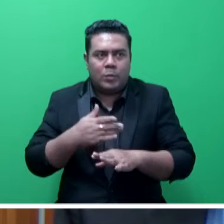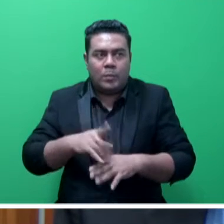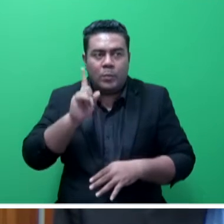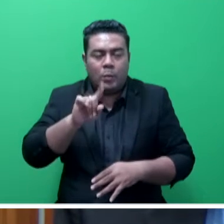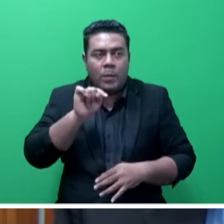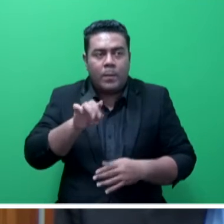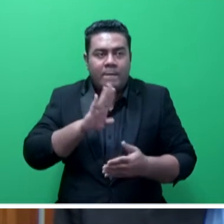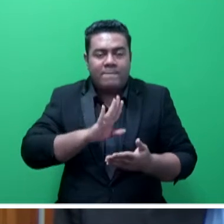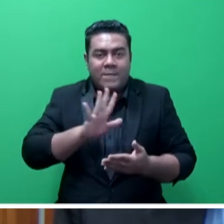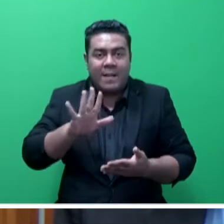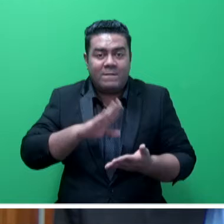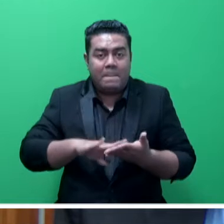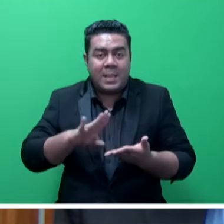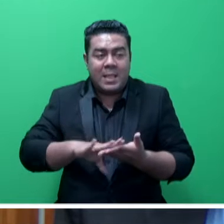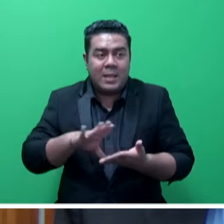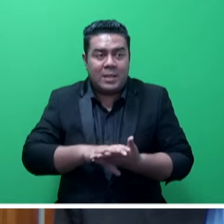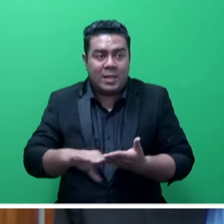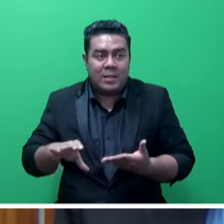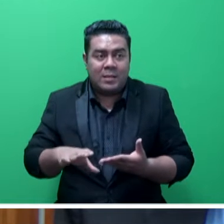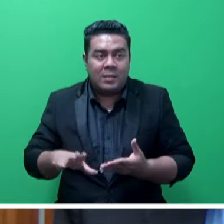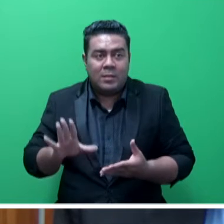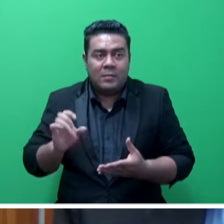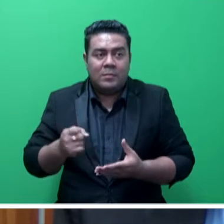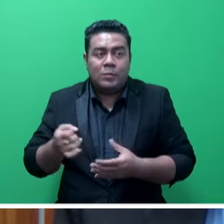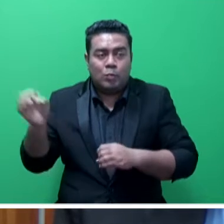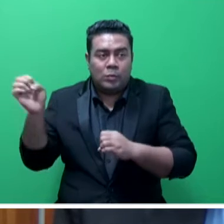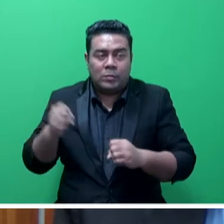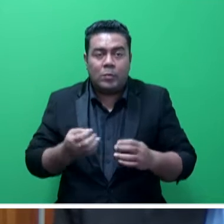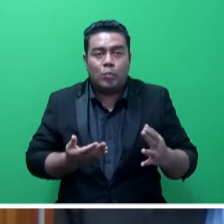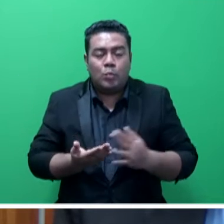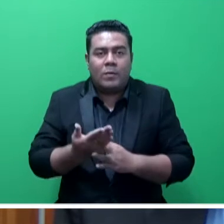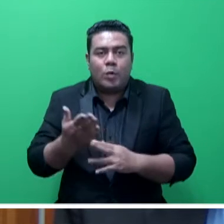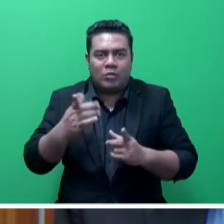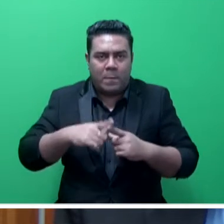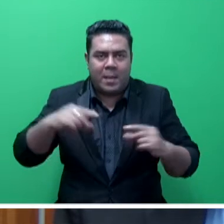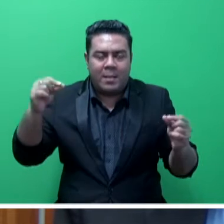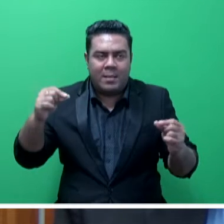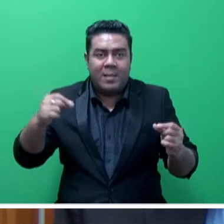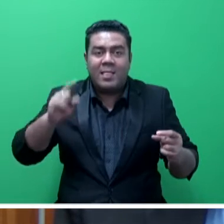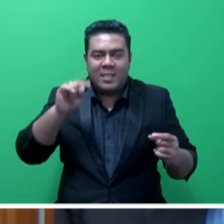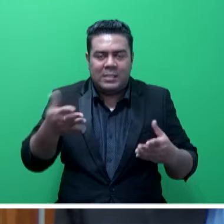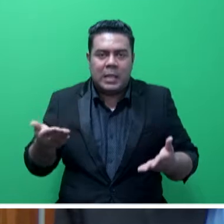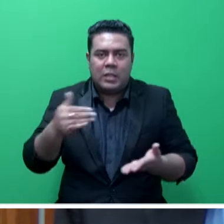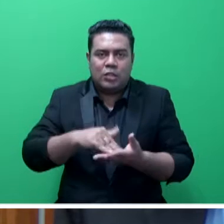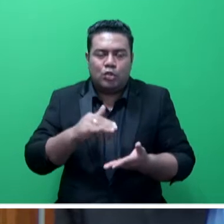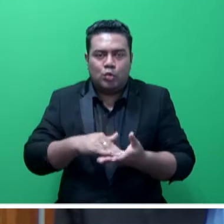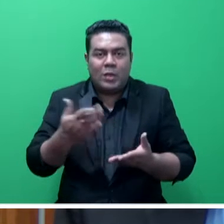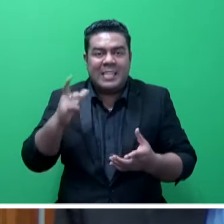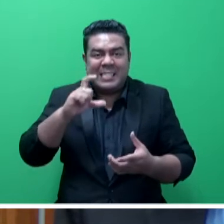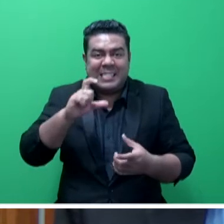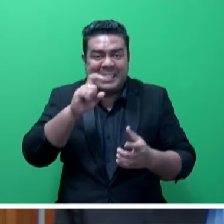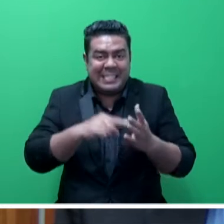$1.5 million CT scan, top of the range, which is coming through a grant from Japan. This is in addition to the CT scans that we are